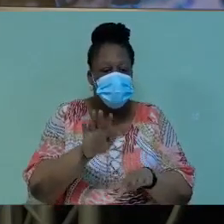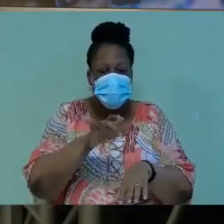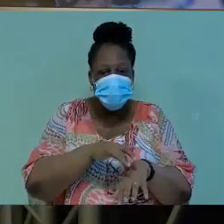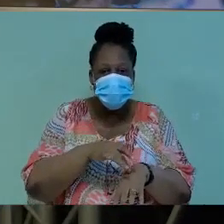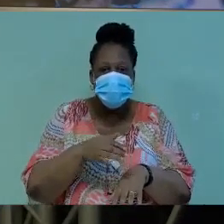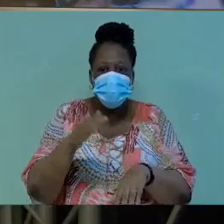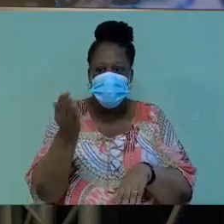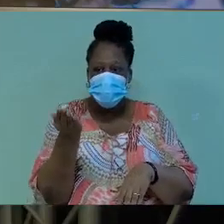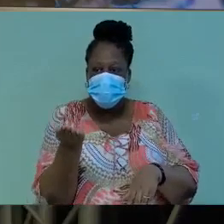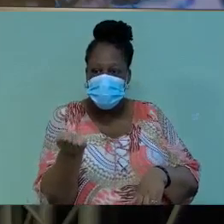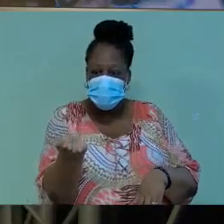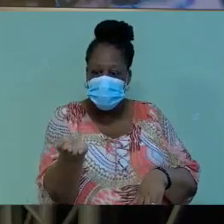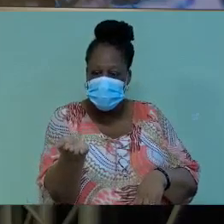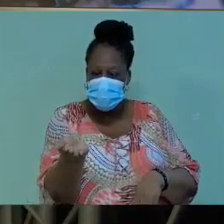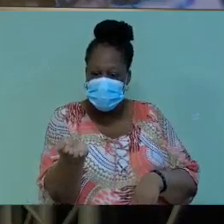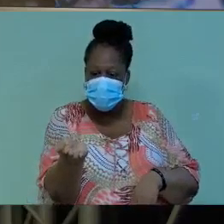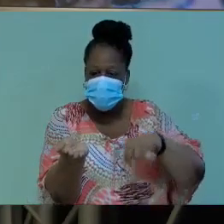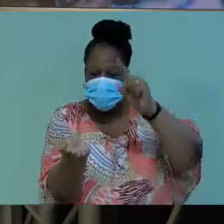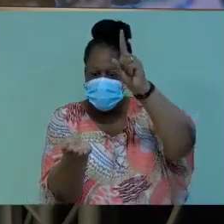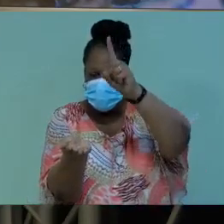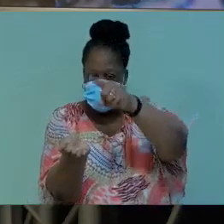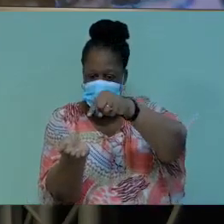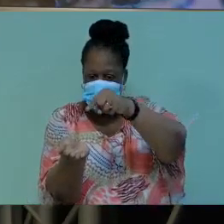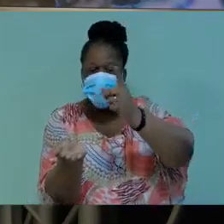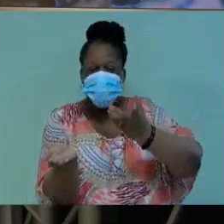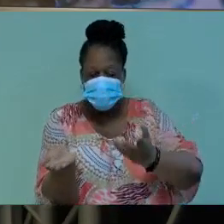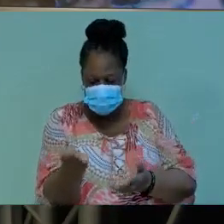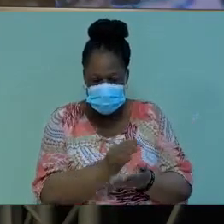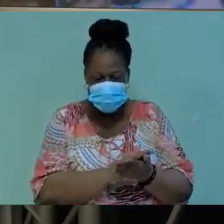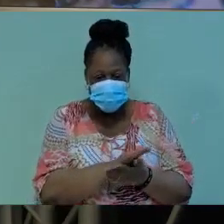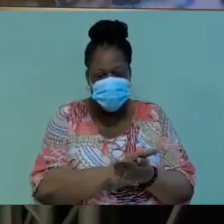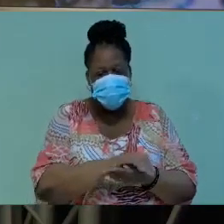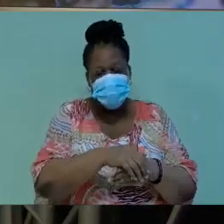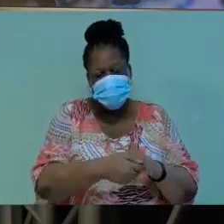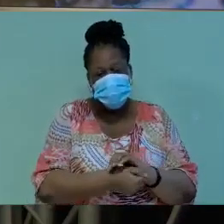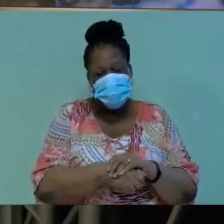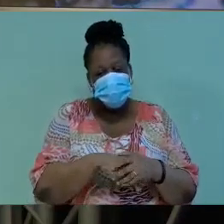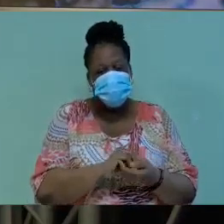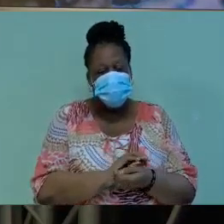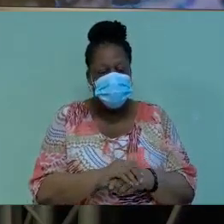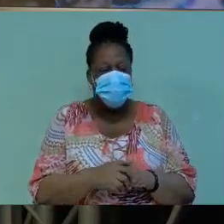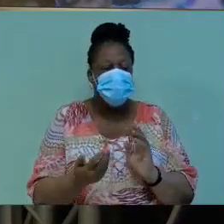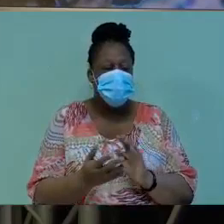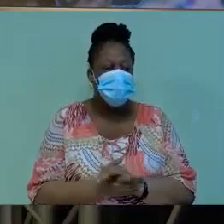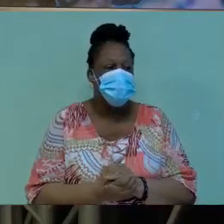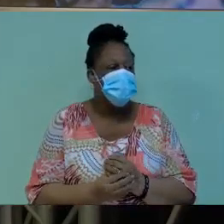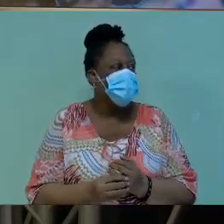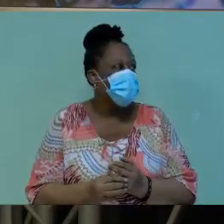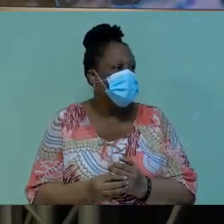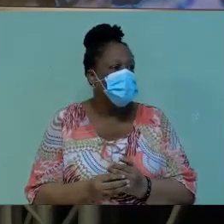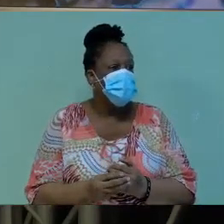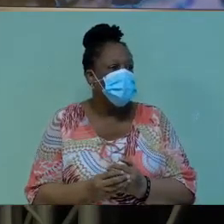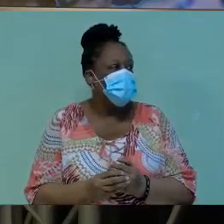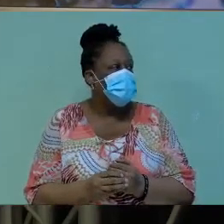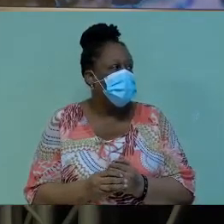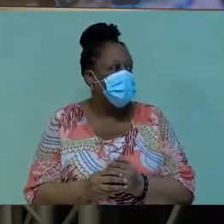machine. To strengthen our systems, the Accountant General Department would have